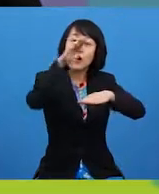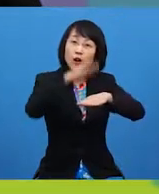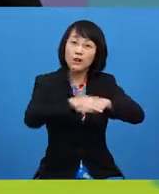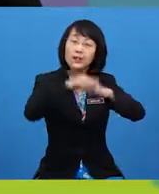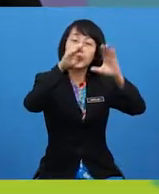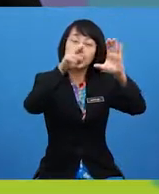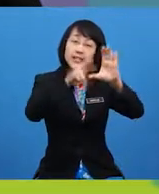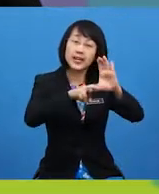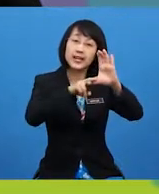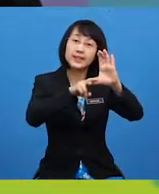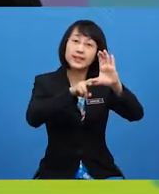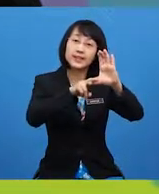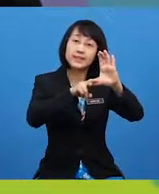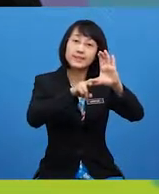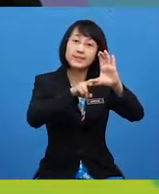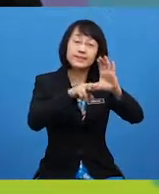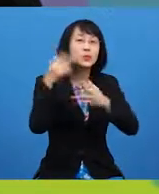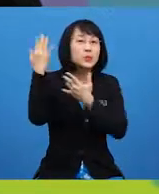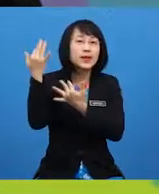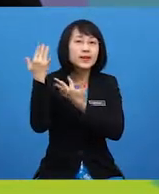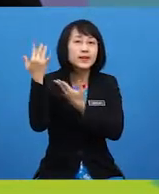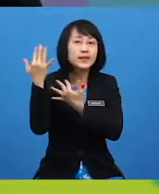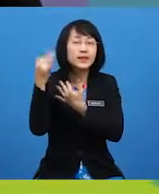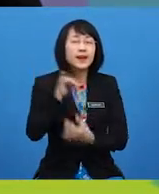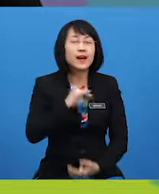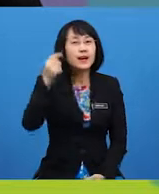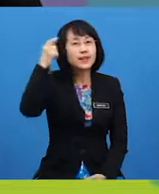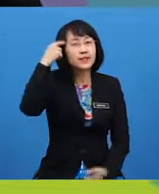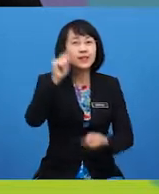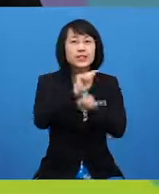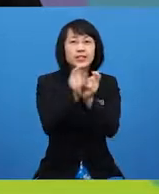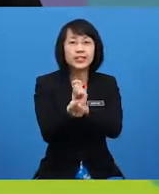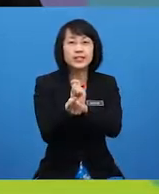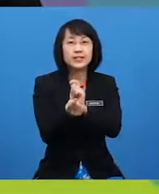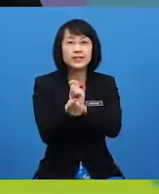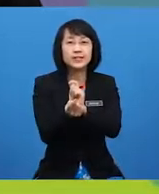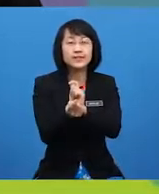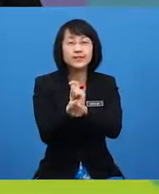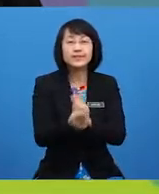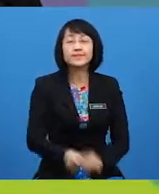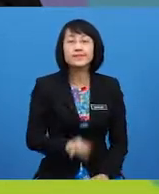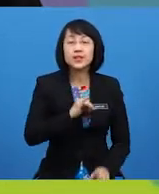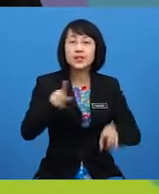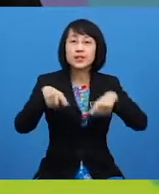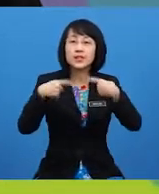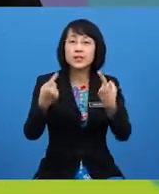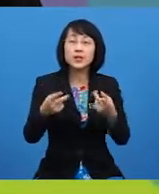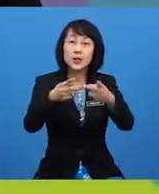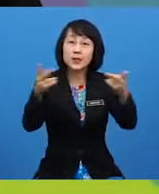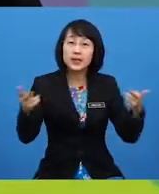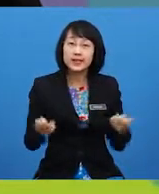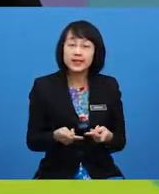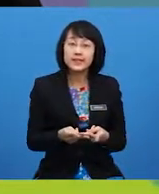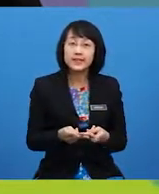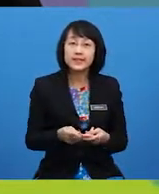chair. Wait a minute. I think I want to change it. I am going to place the ball